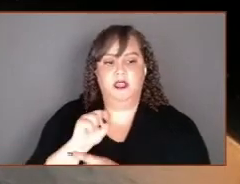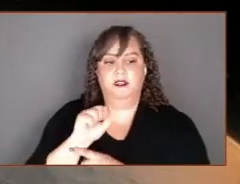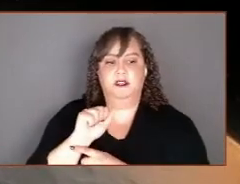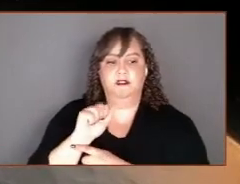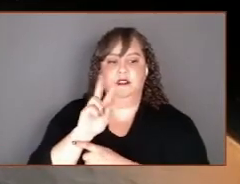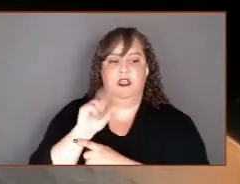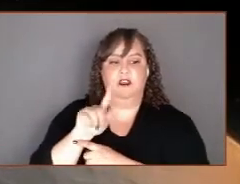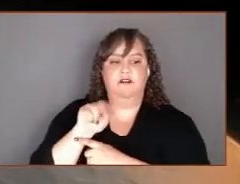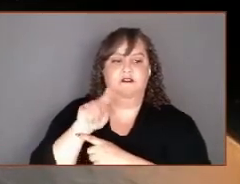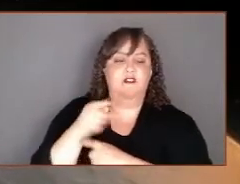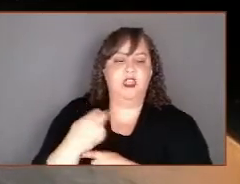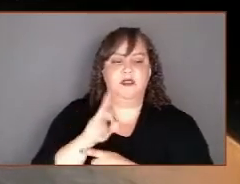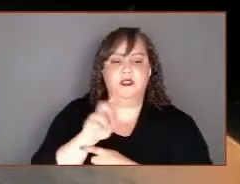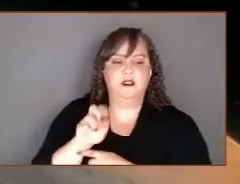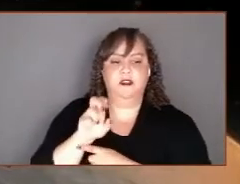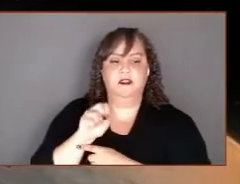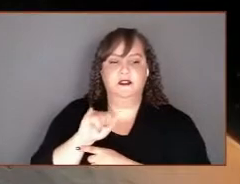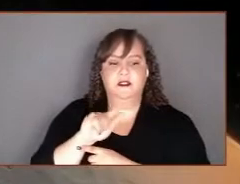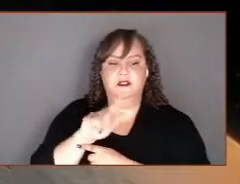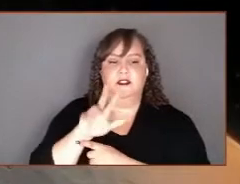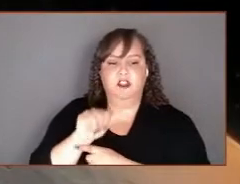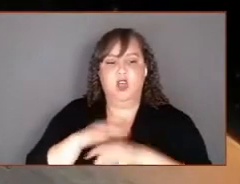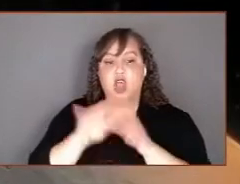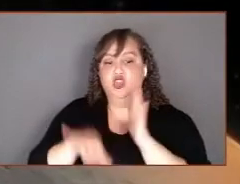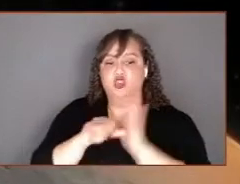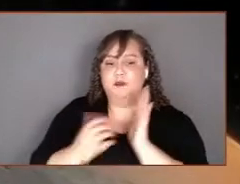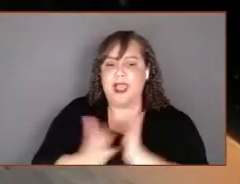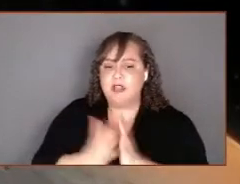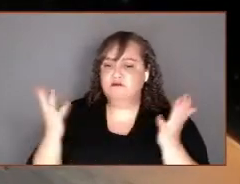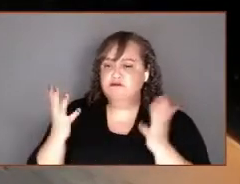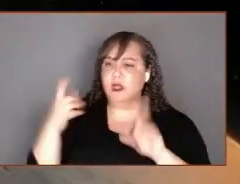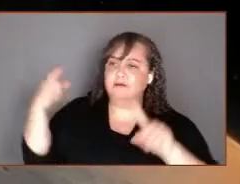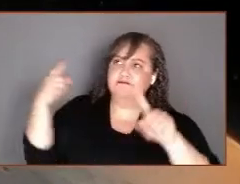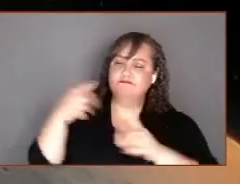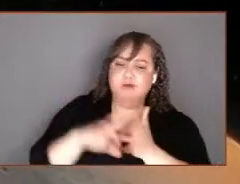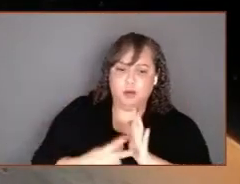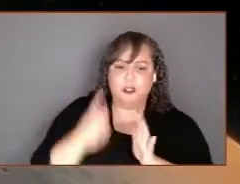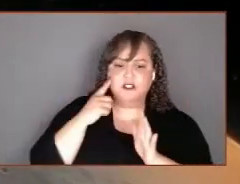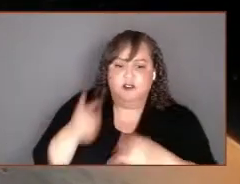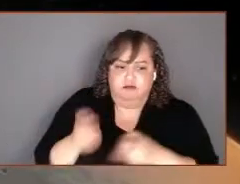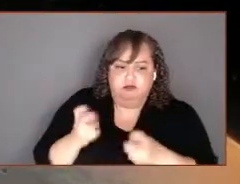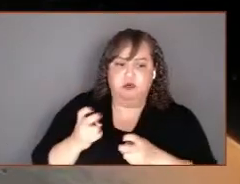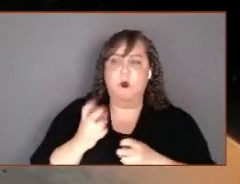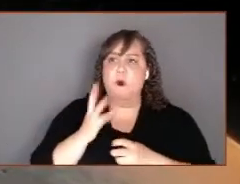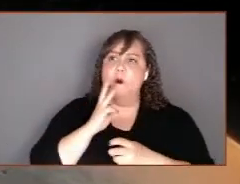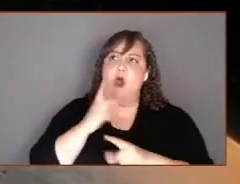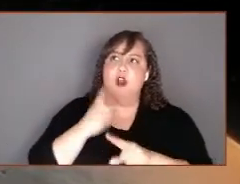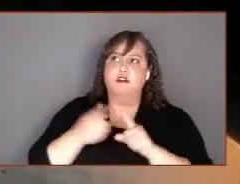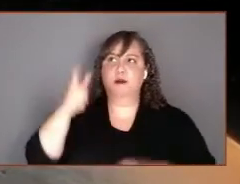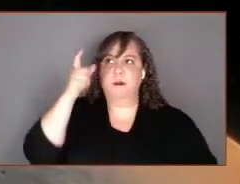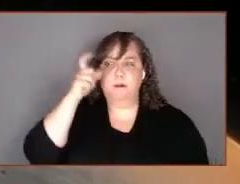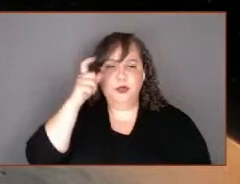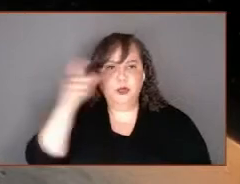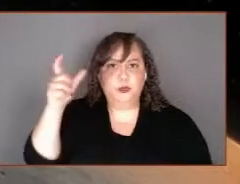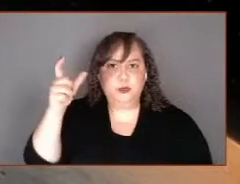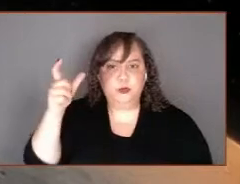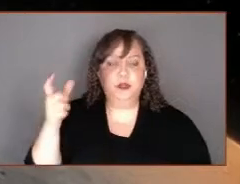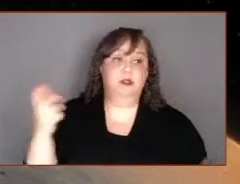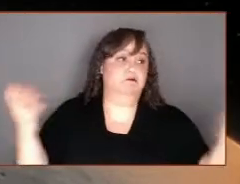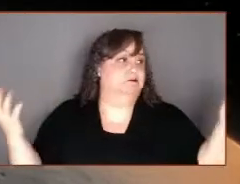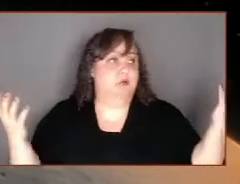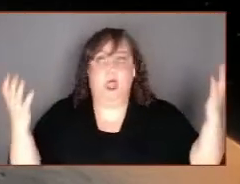moon? Ooh, on the moon. So I think one of the biggest reasons to extract water on the moon is it's a chance to make up